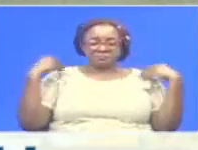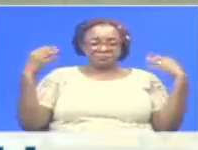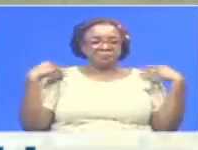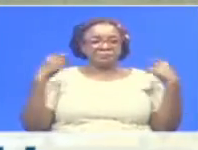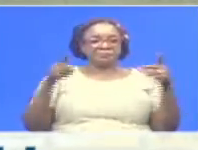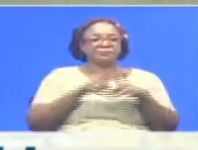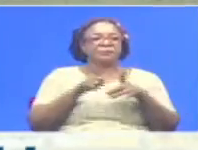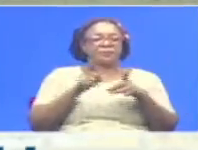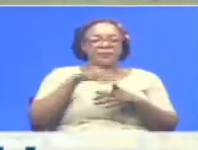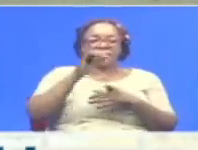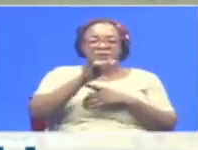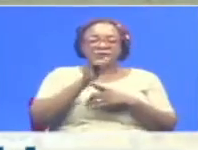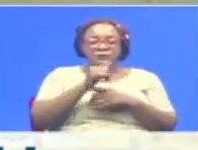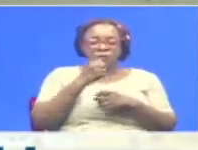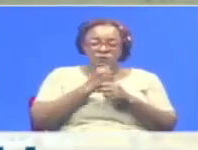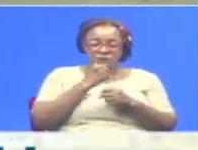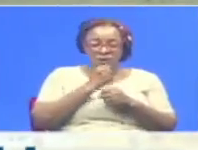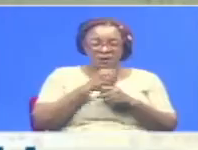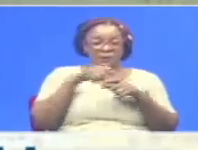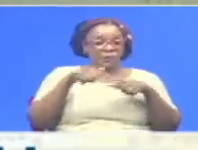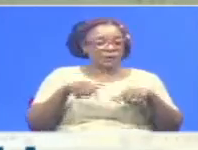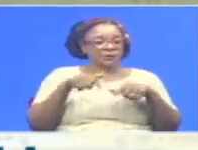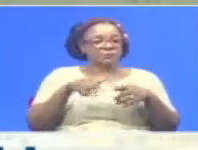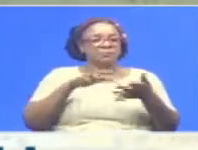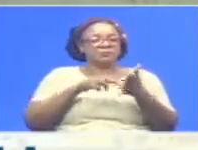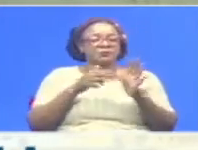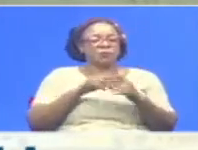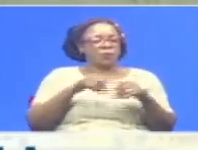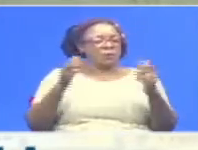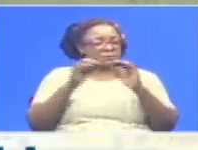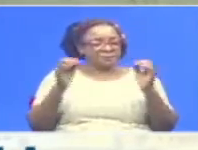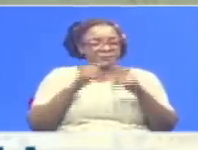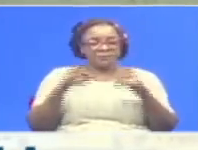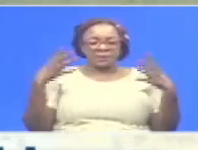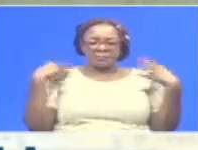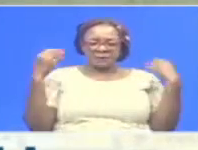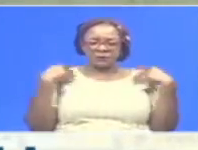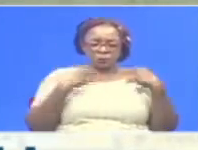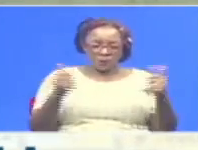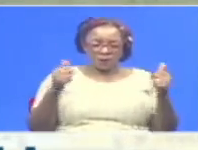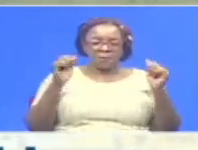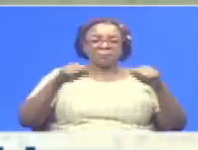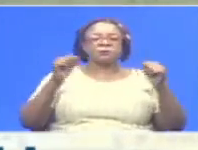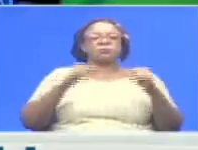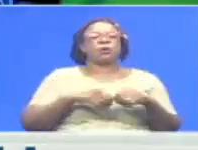pieces ziko napiga, leo hazikuweza kuwa sawa, lakini akifanya mazoezi vizuri itakuwa sawa.